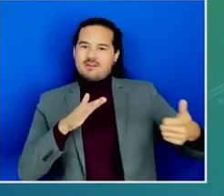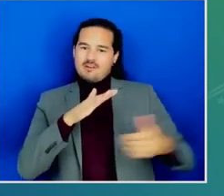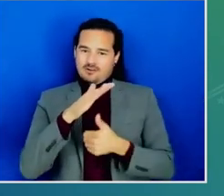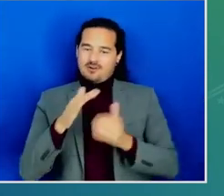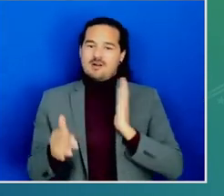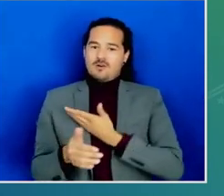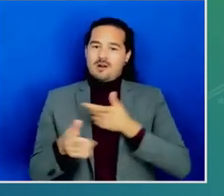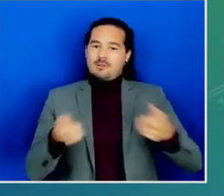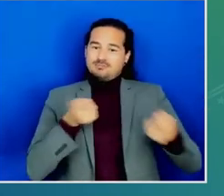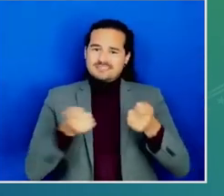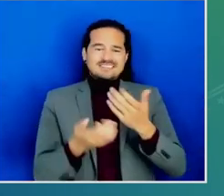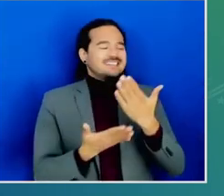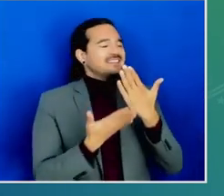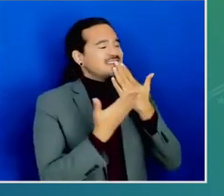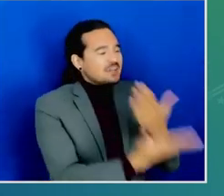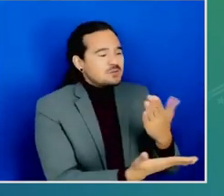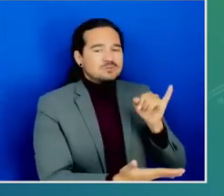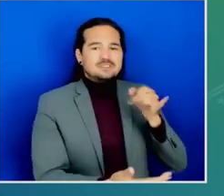Jennifer. I appreciate it a bunch.